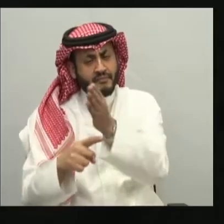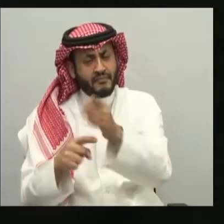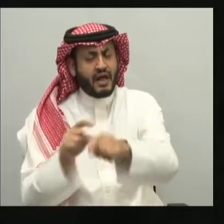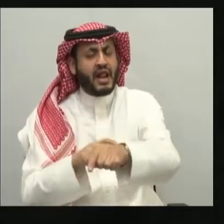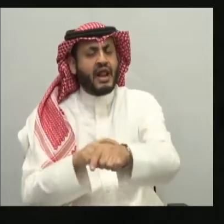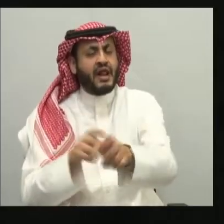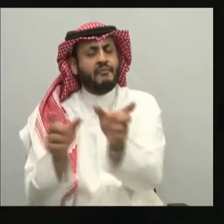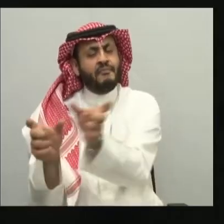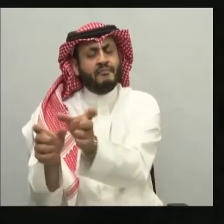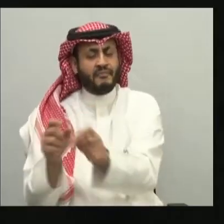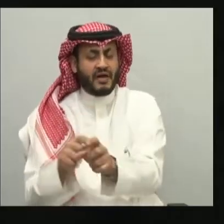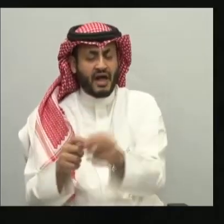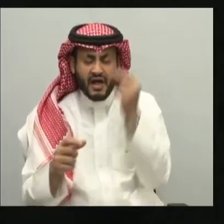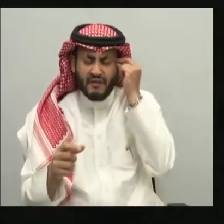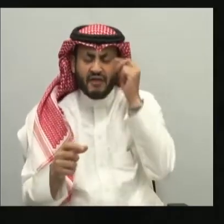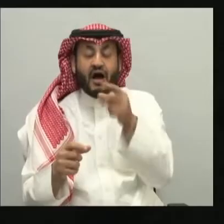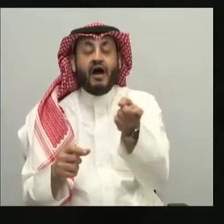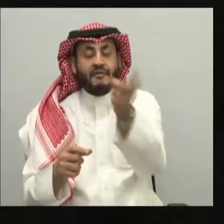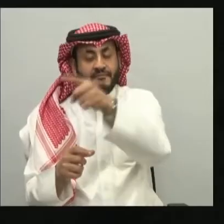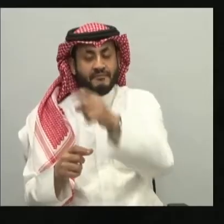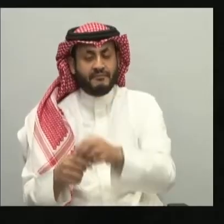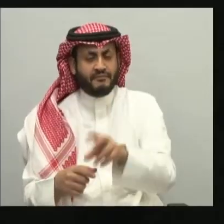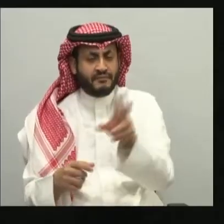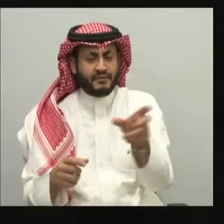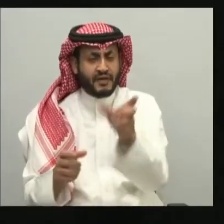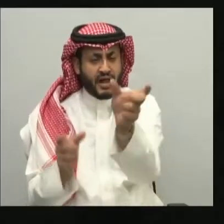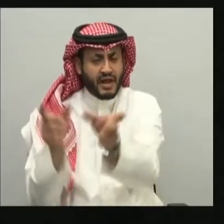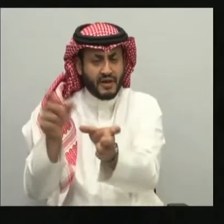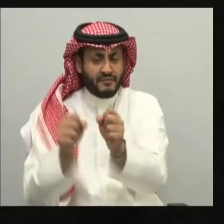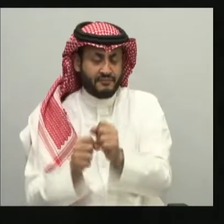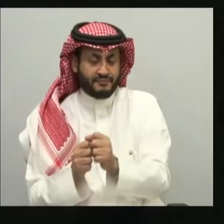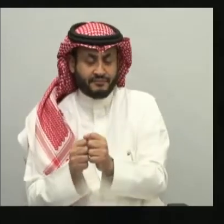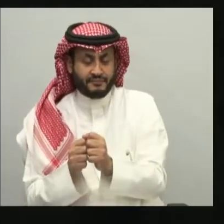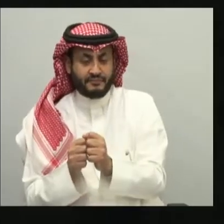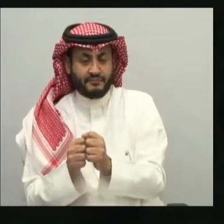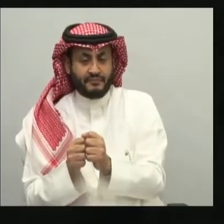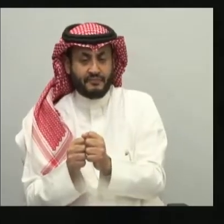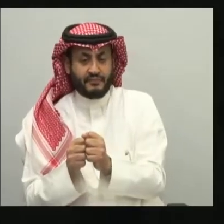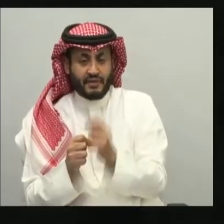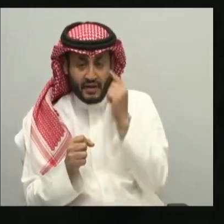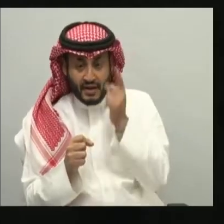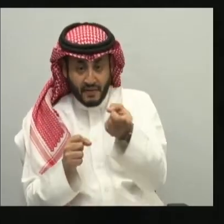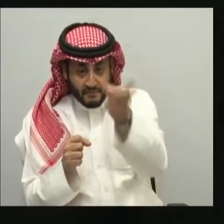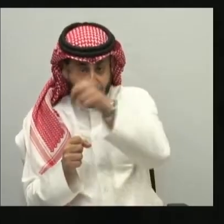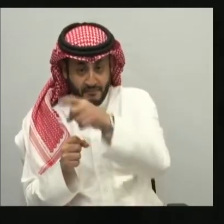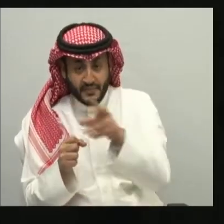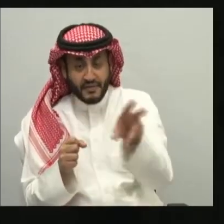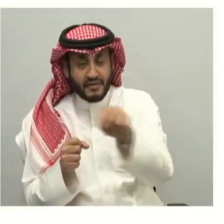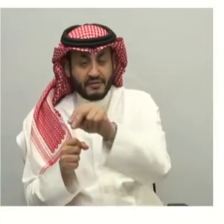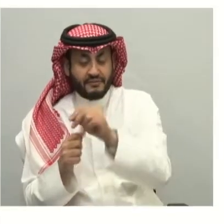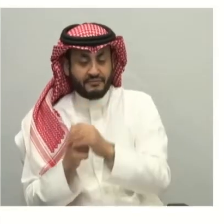time expressions. It means that using words or phrases that indicates the future. For